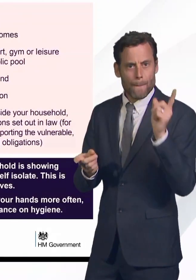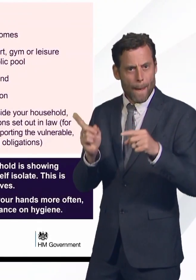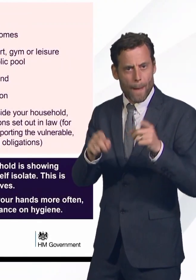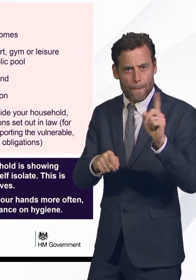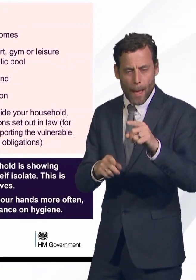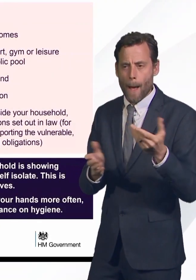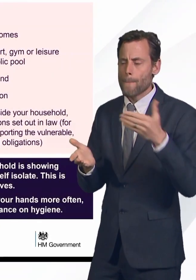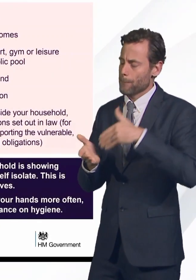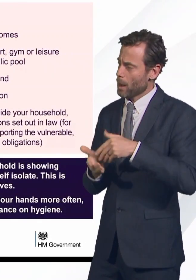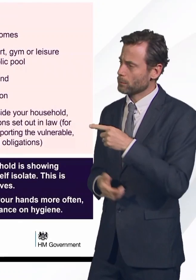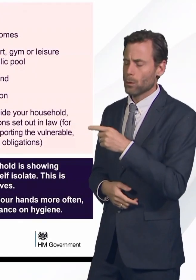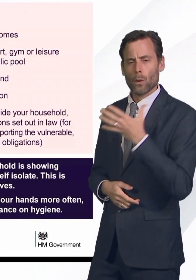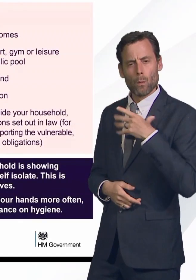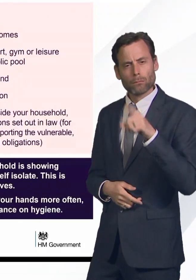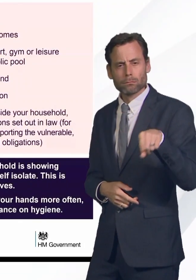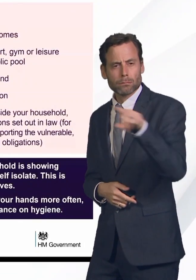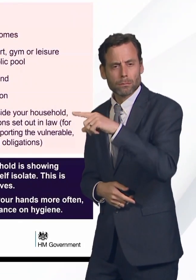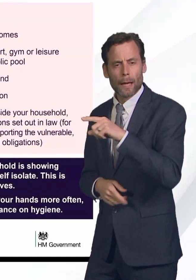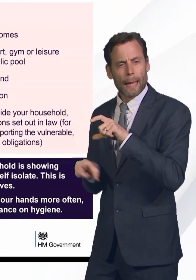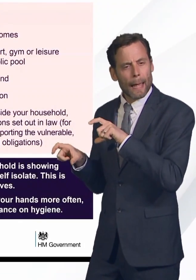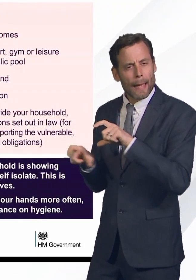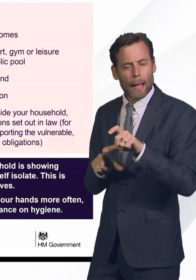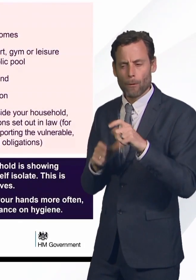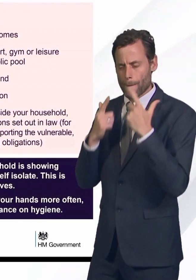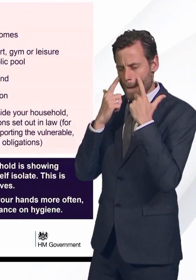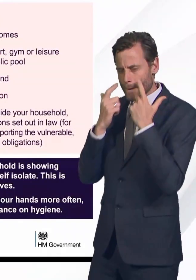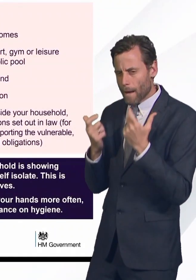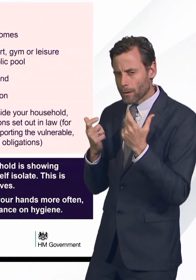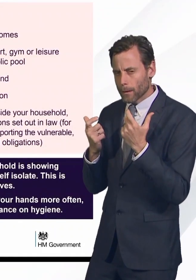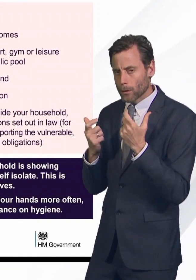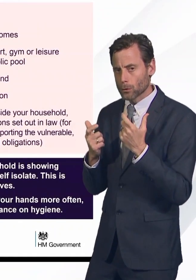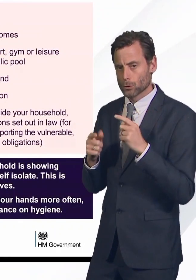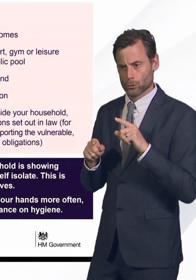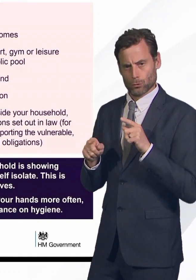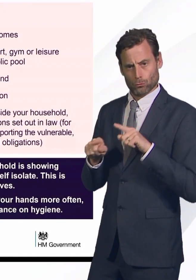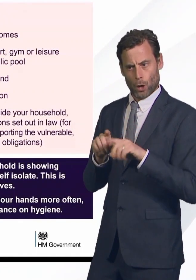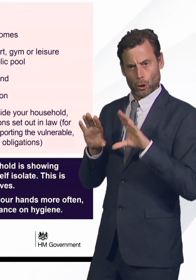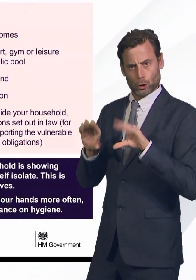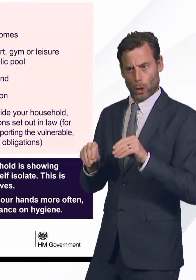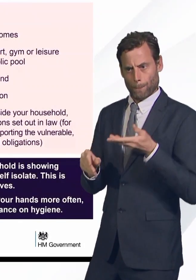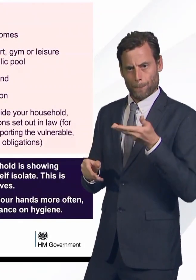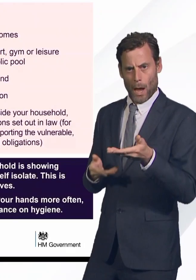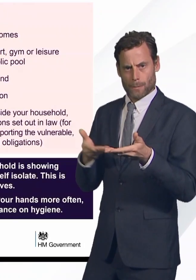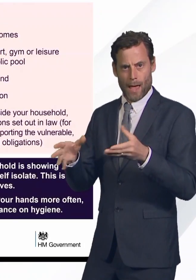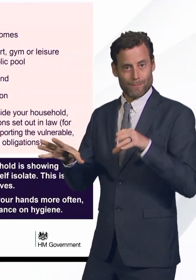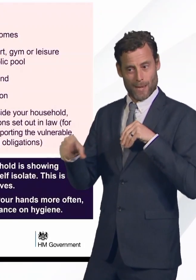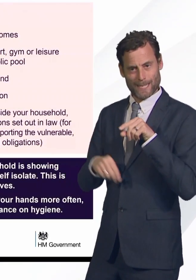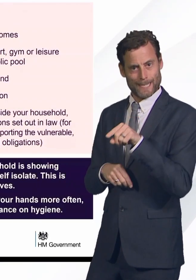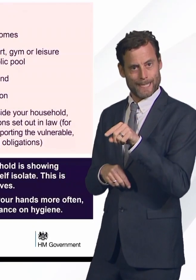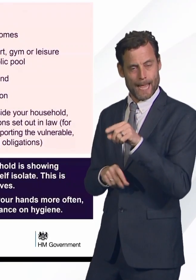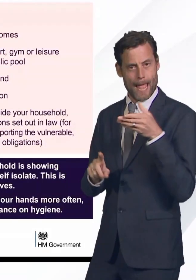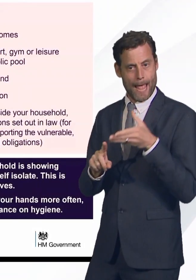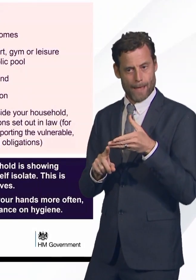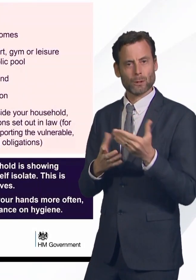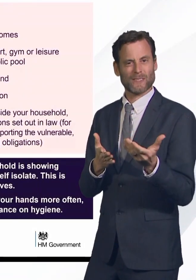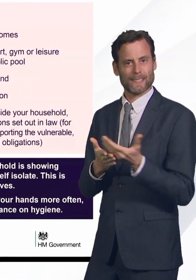is to stay alert, to control the virus, and to save lives. For many people, the